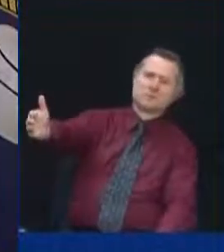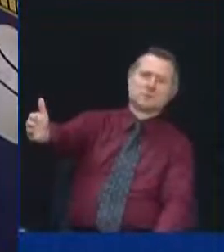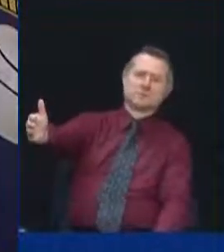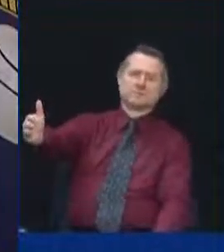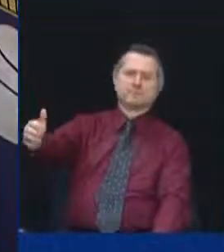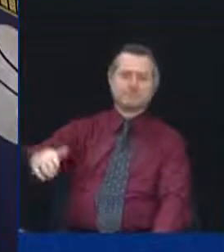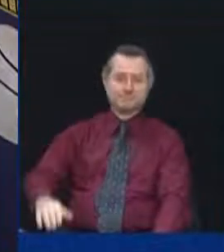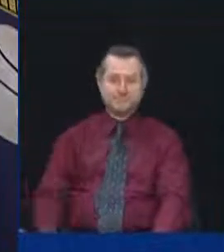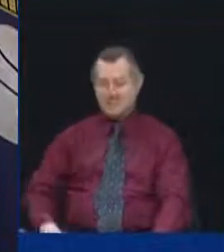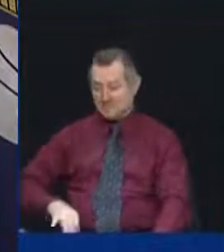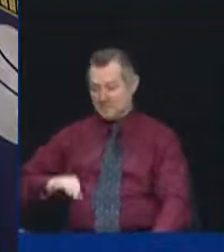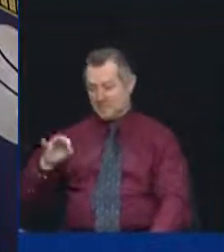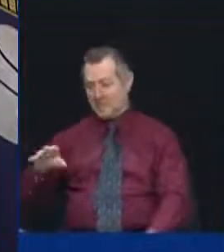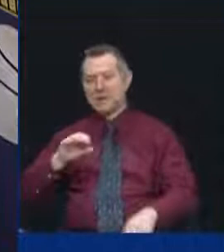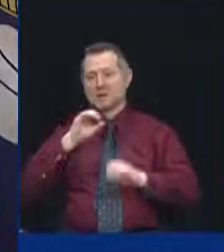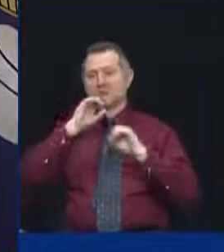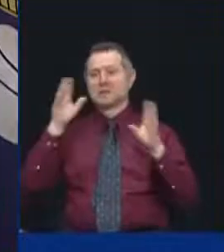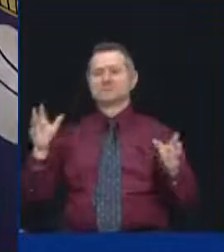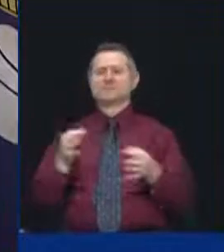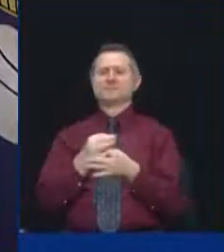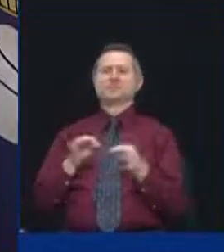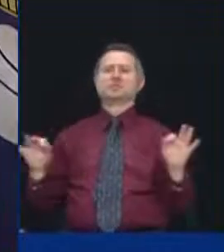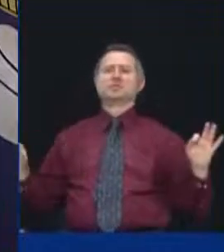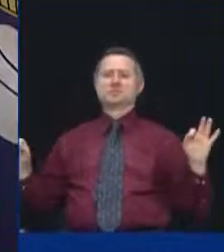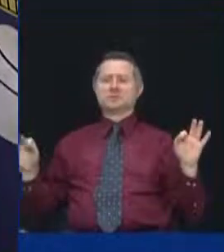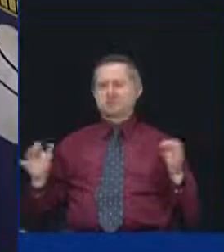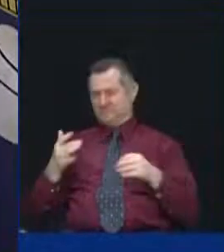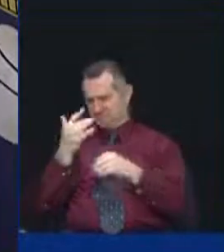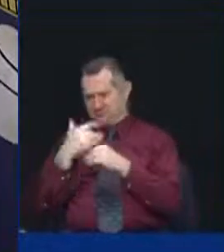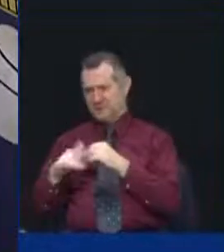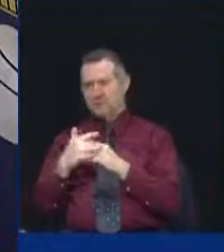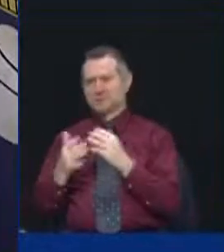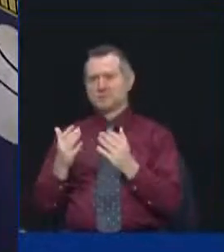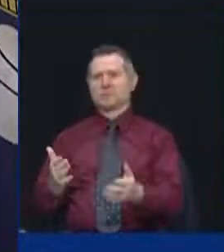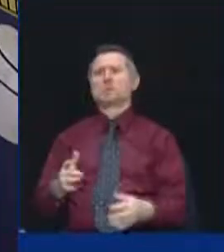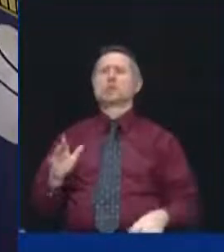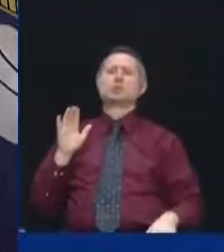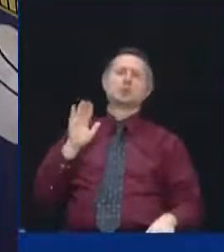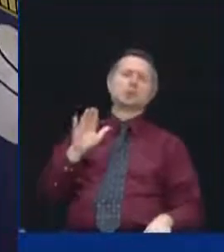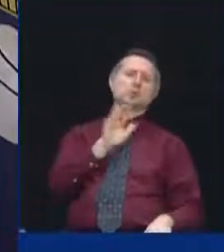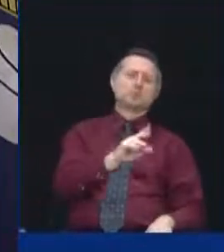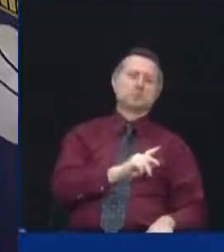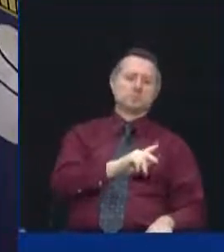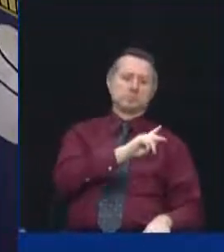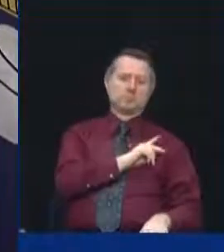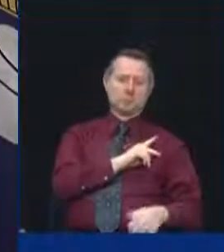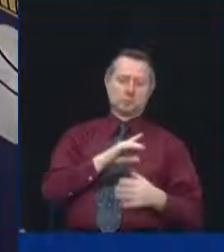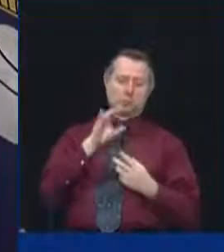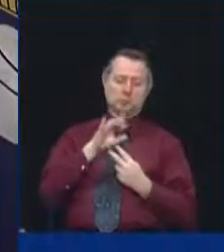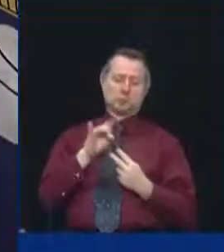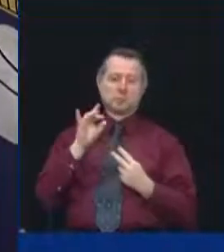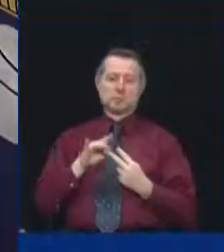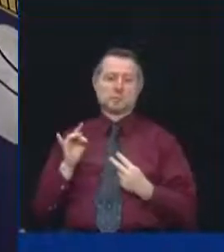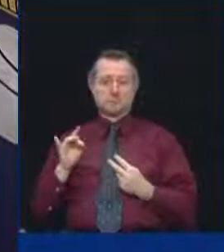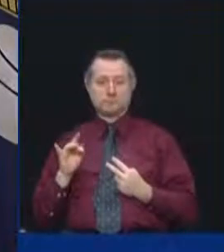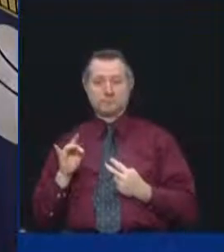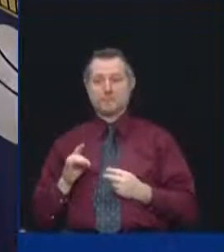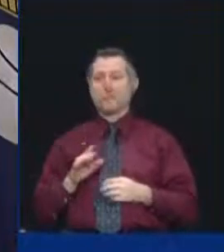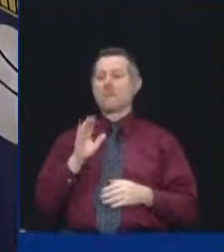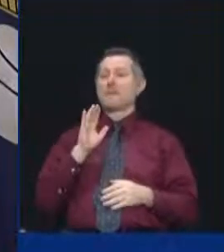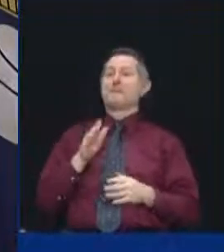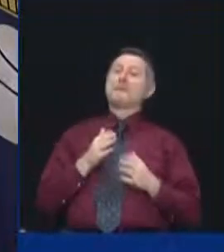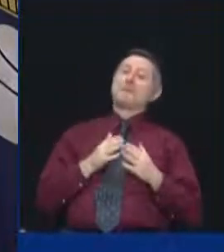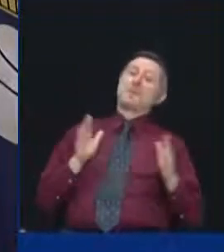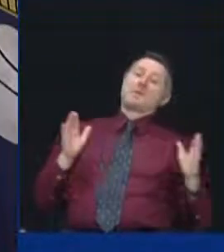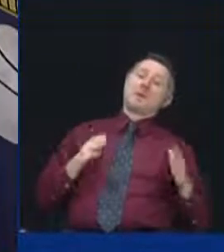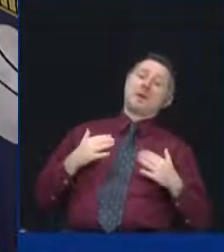itself, and it is available. So it's a pure personal choice. But from a public health